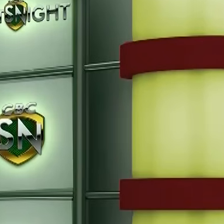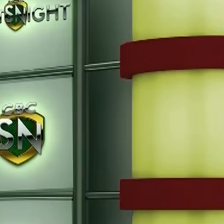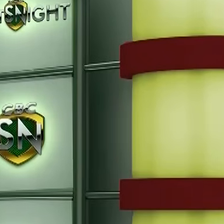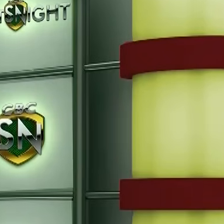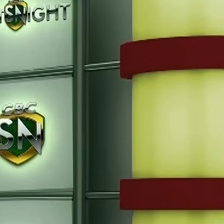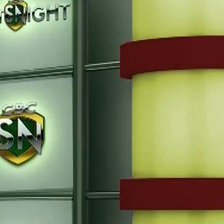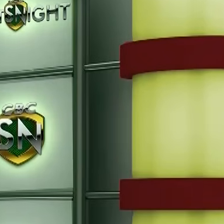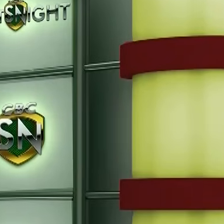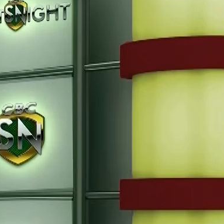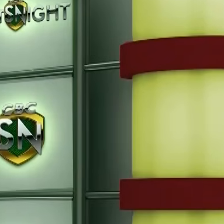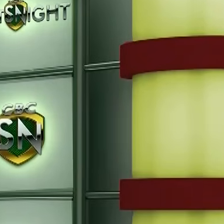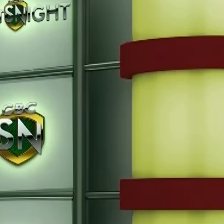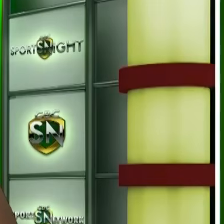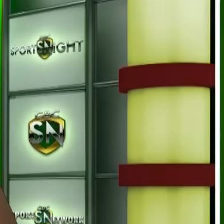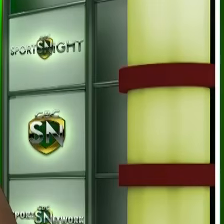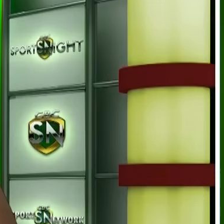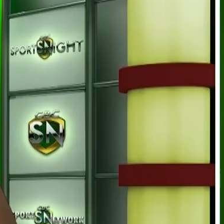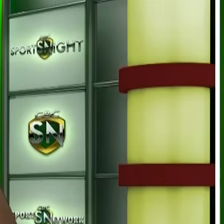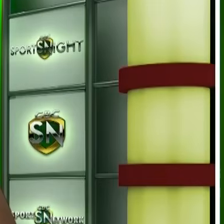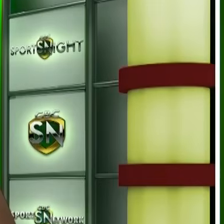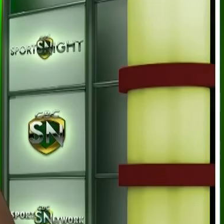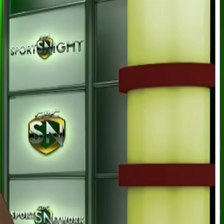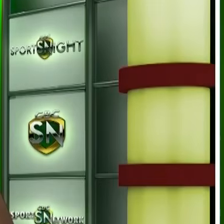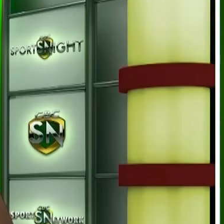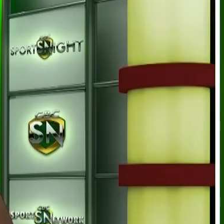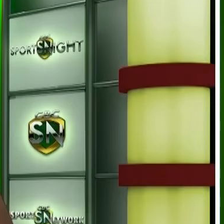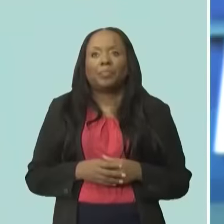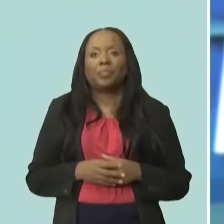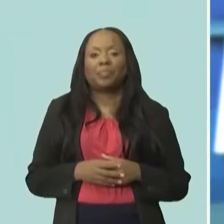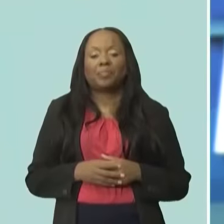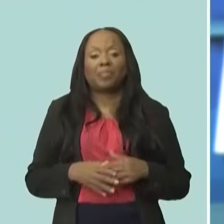And that's it for sports. Back over to you, Tisha. Hey,